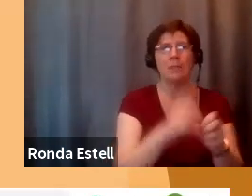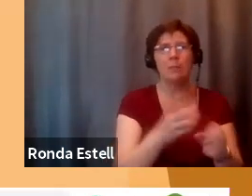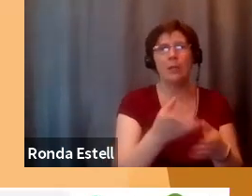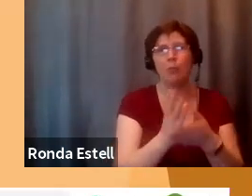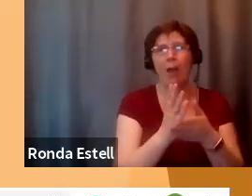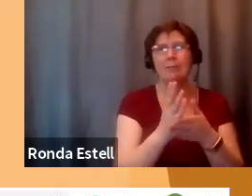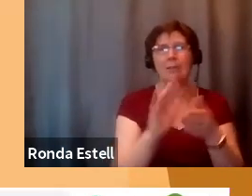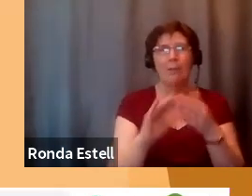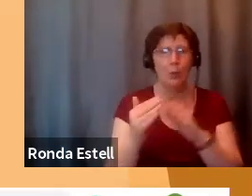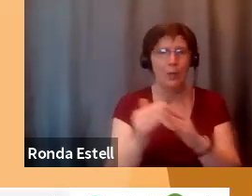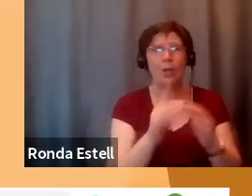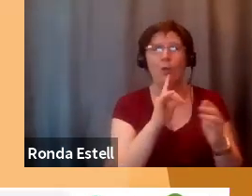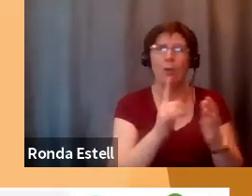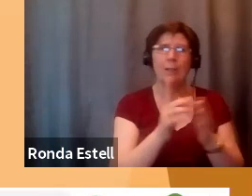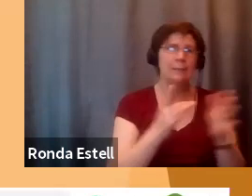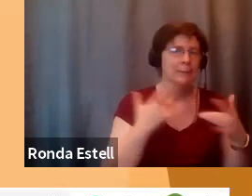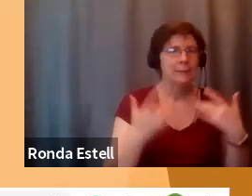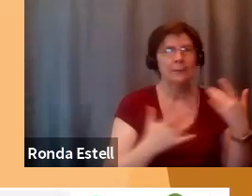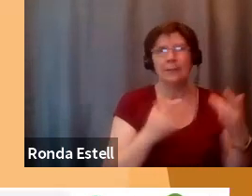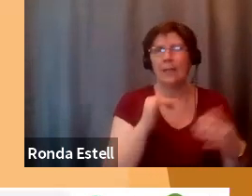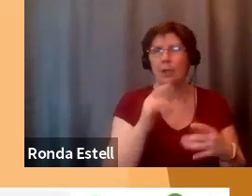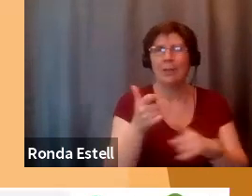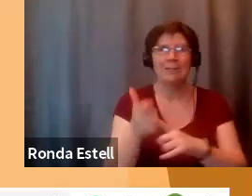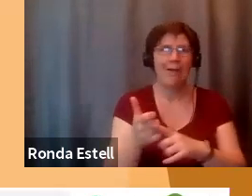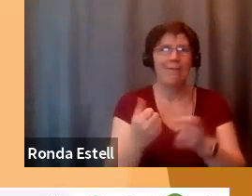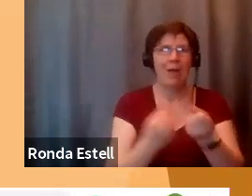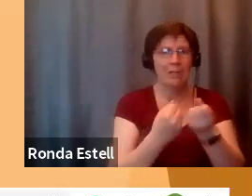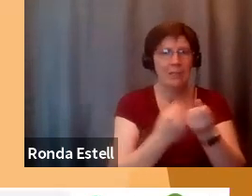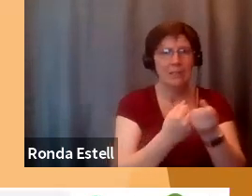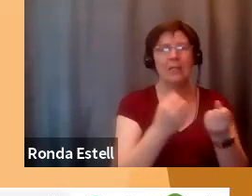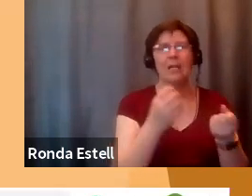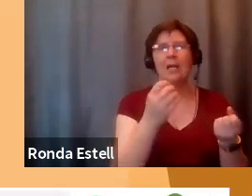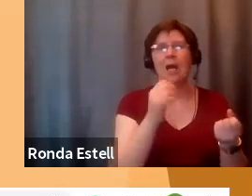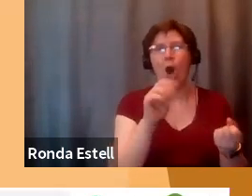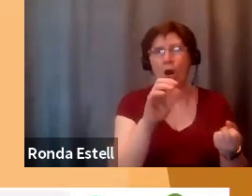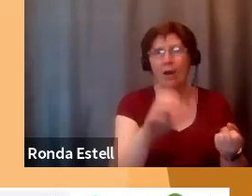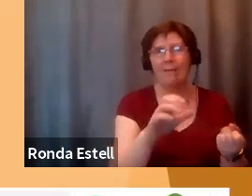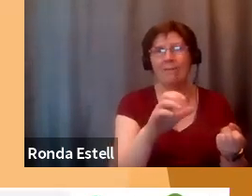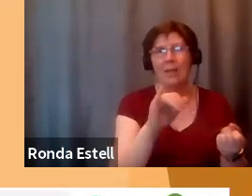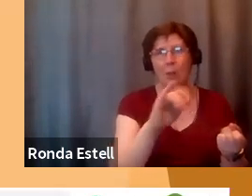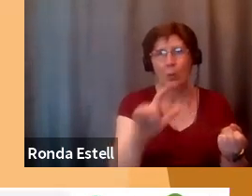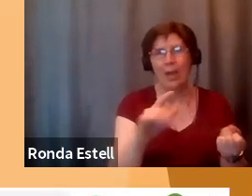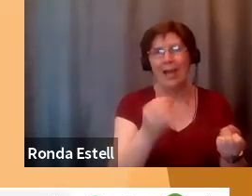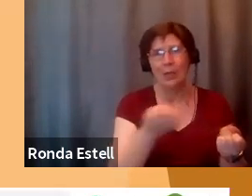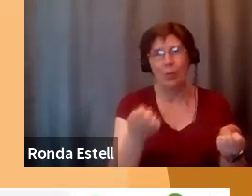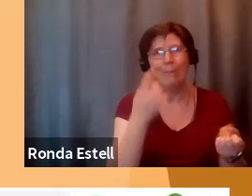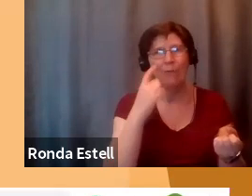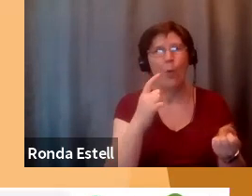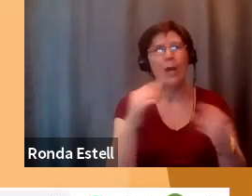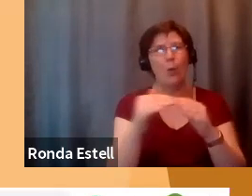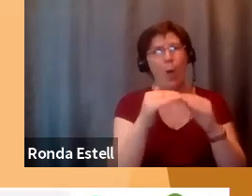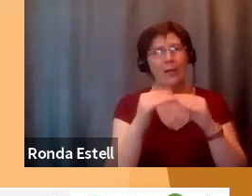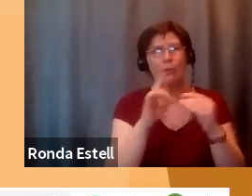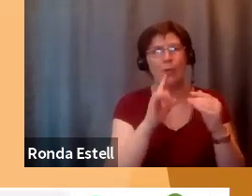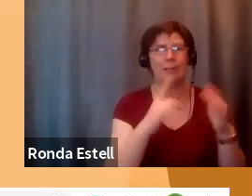on behalf of the Illinois Self-Advocacy Alliance, the ARC of Illinois, and Equip for Equality, look forward to working